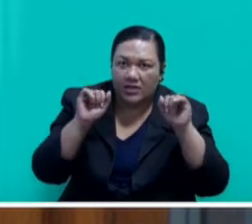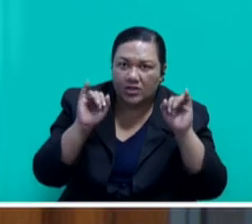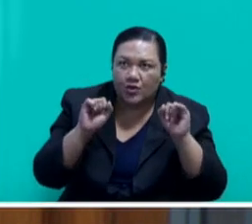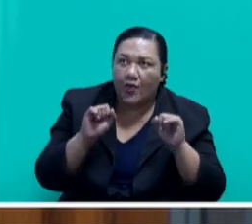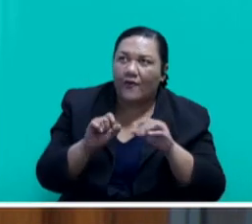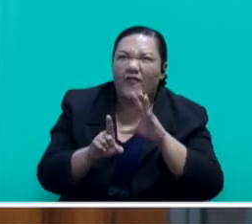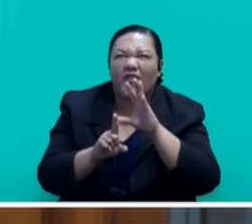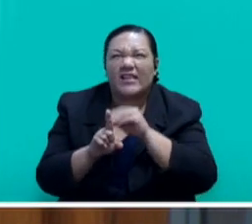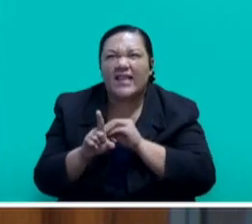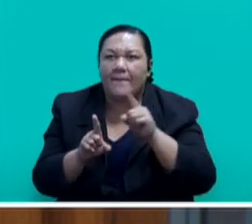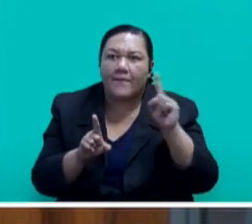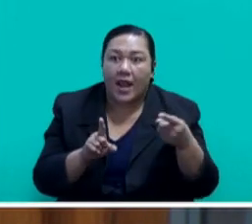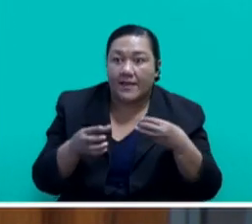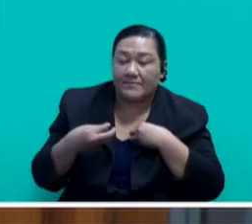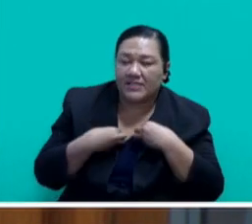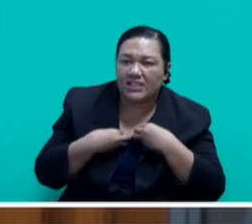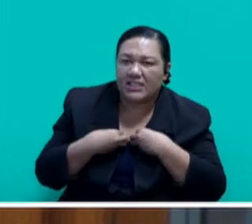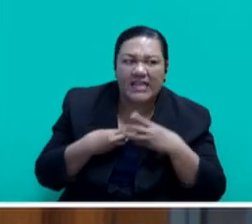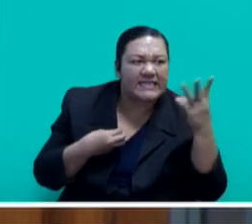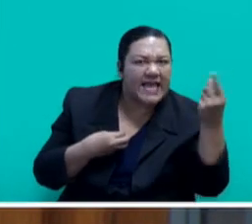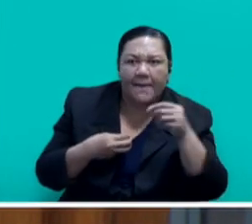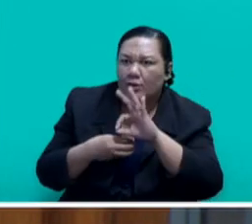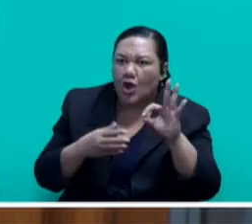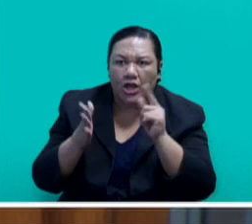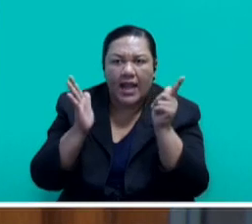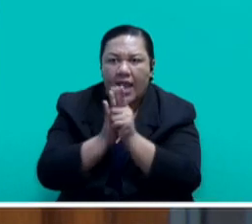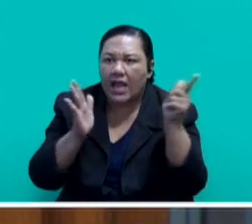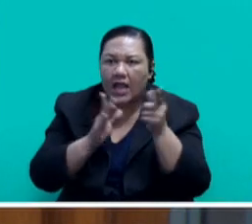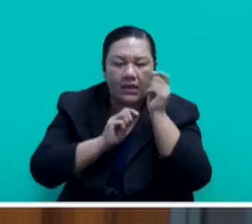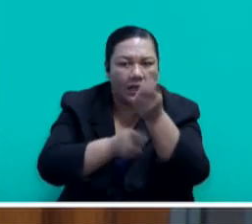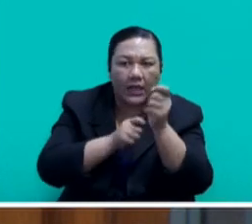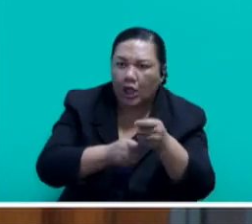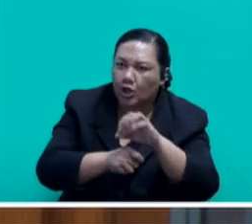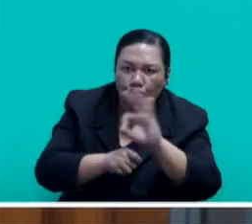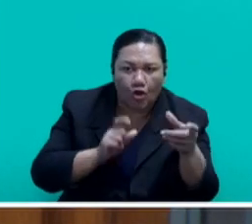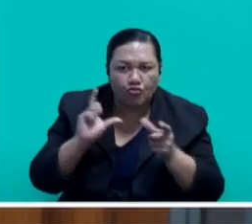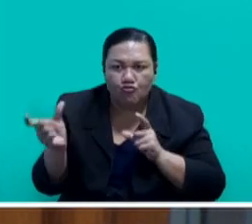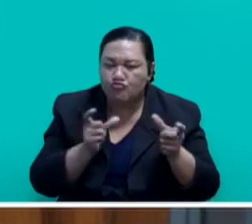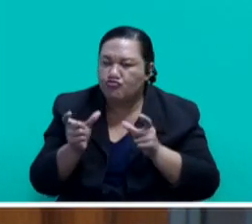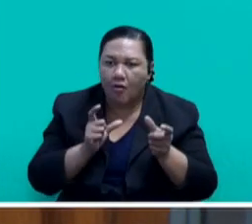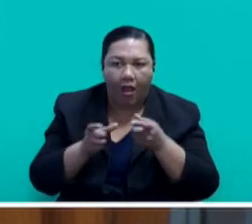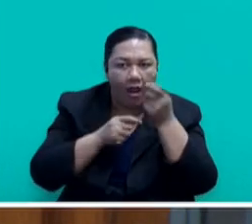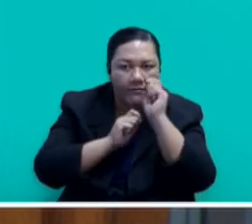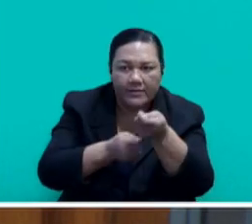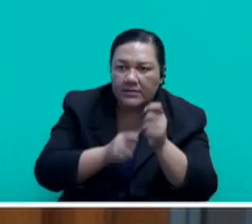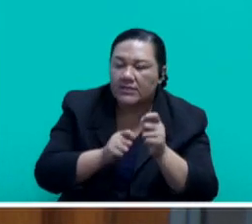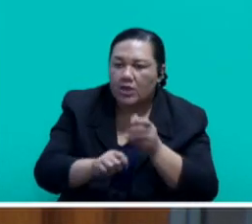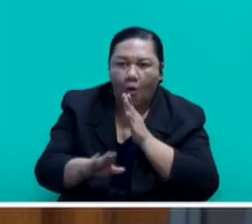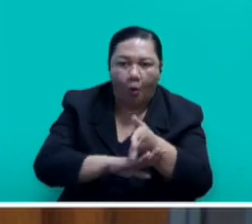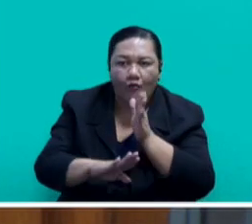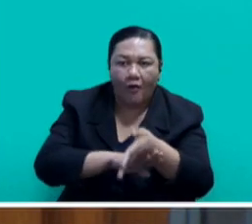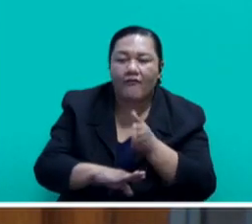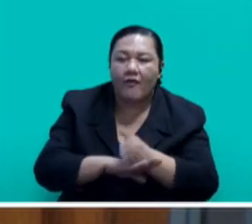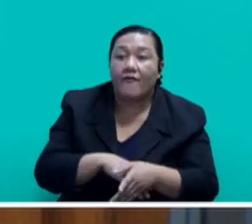of illegal, unreported, unregulated fishing. A budget of 750,000 has